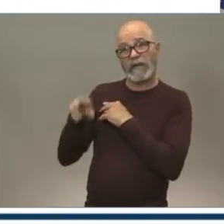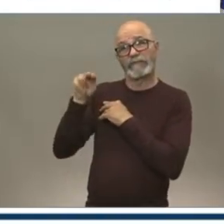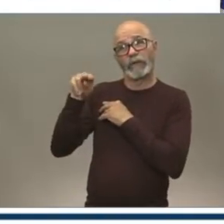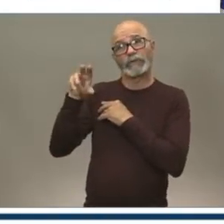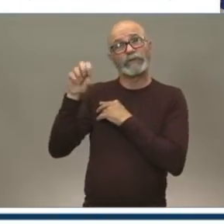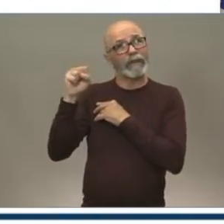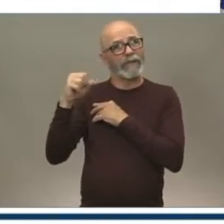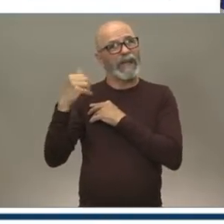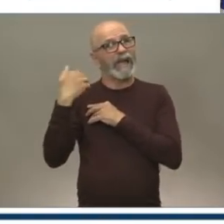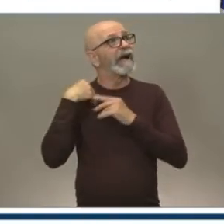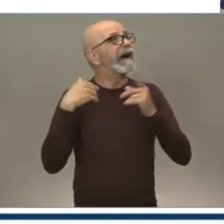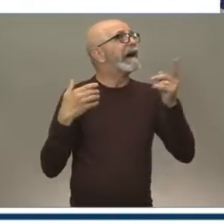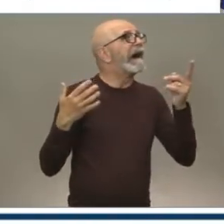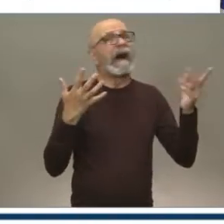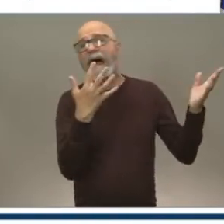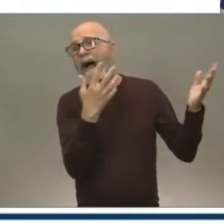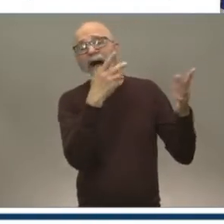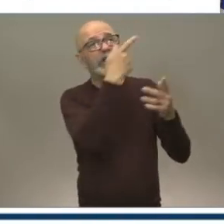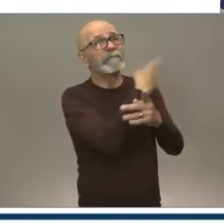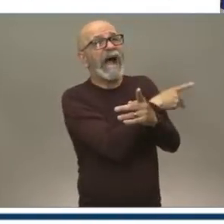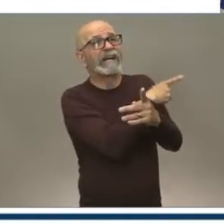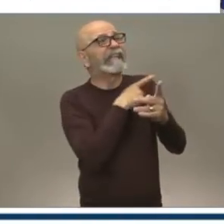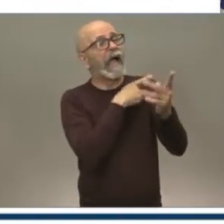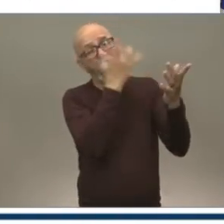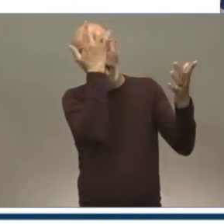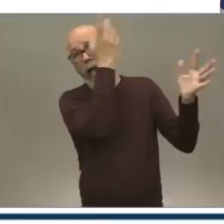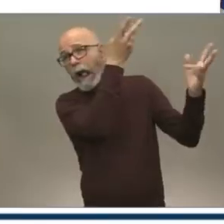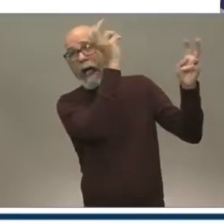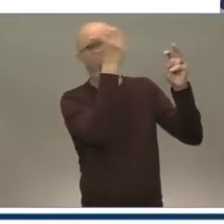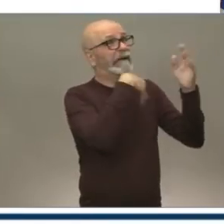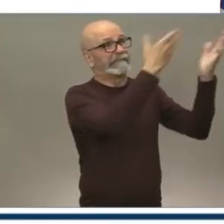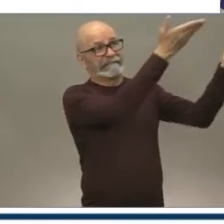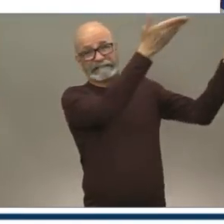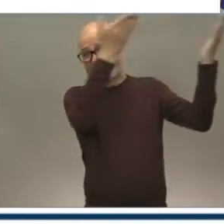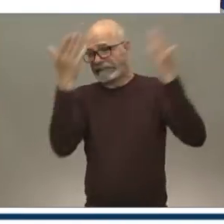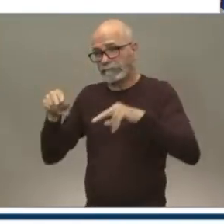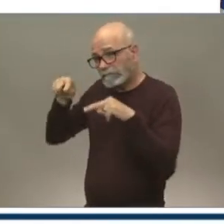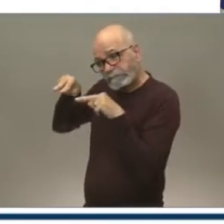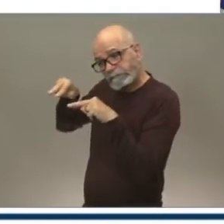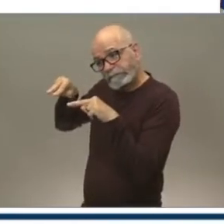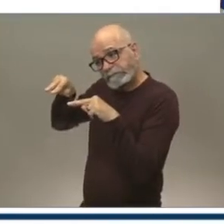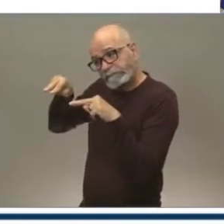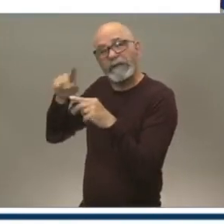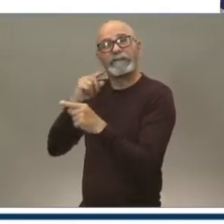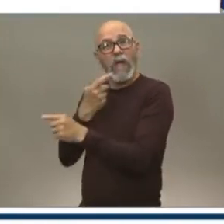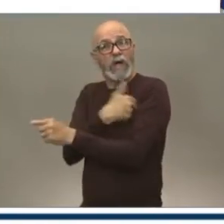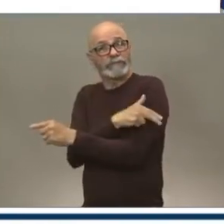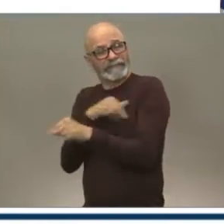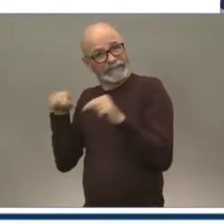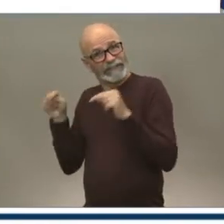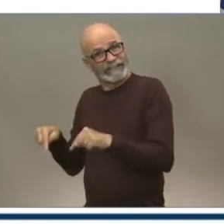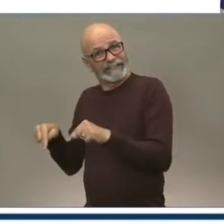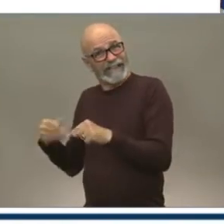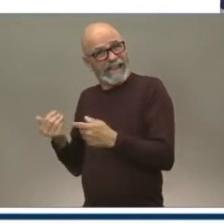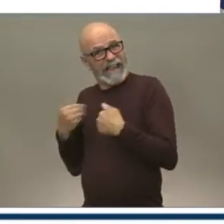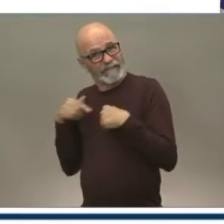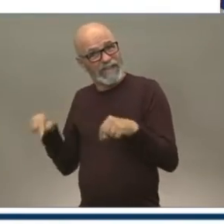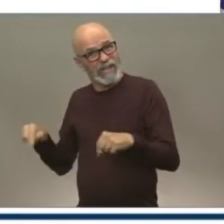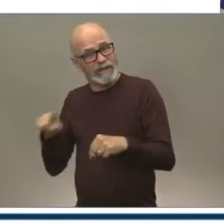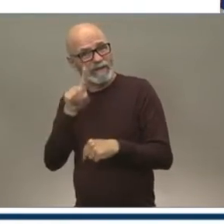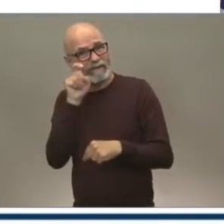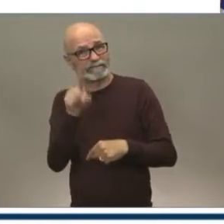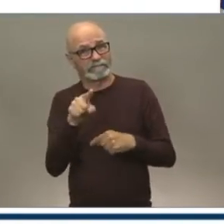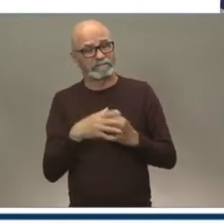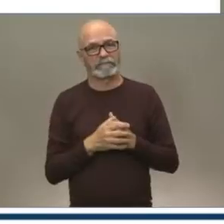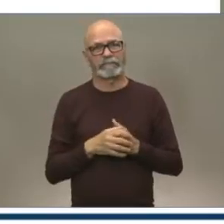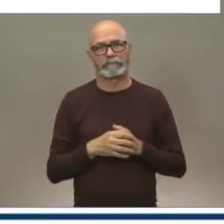transfers from some of these harder hit areas, given that our hospitals seem to have, at least theoretically, the room right now? Well,